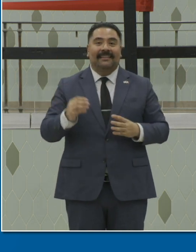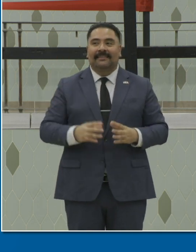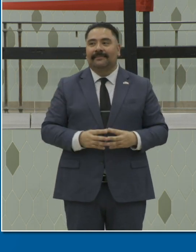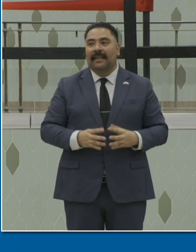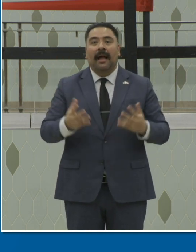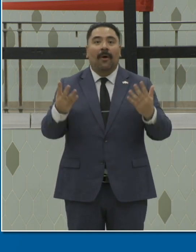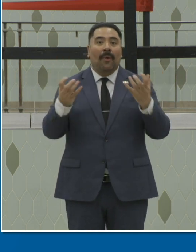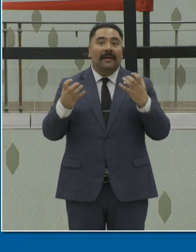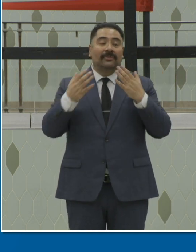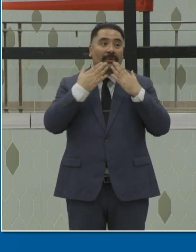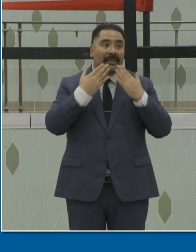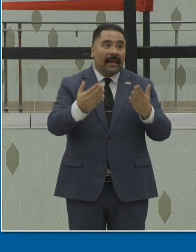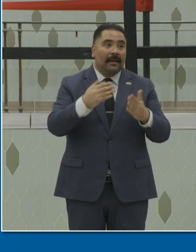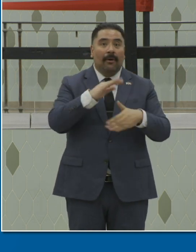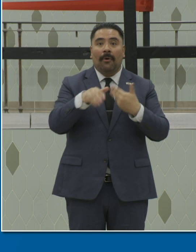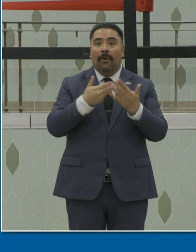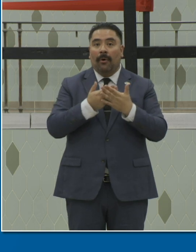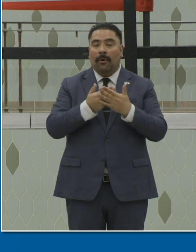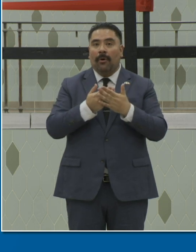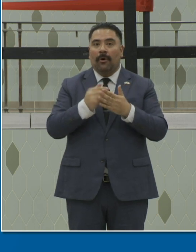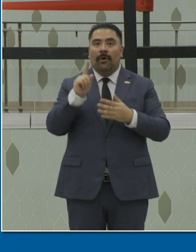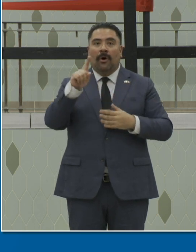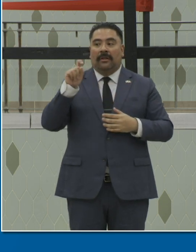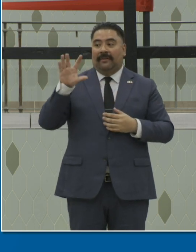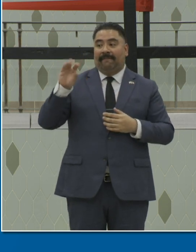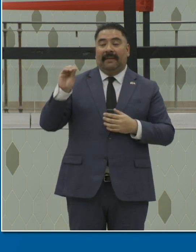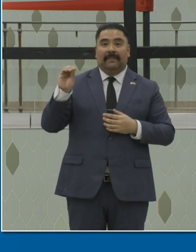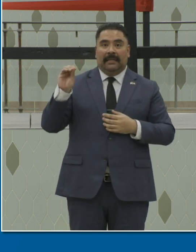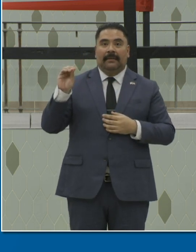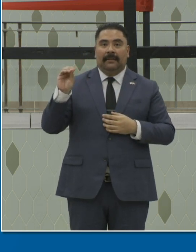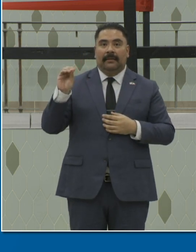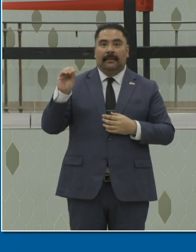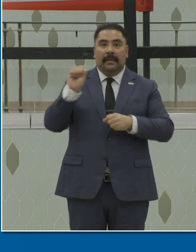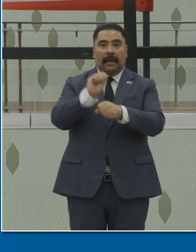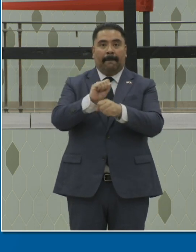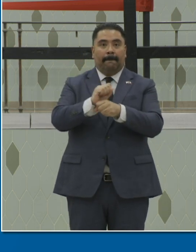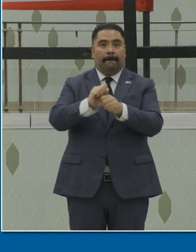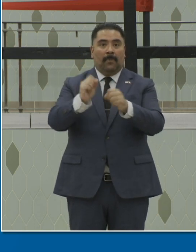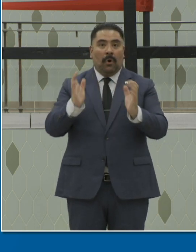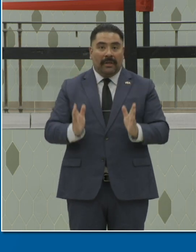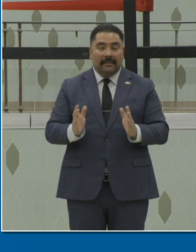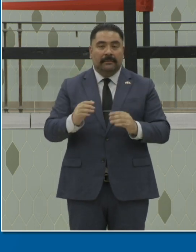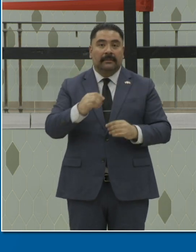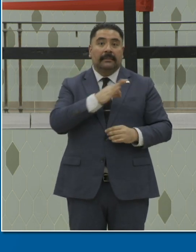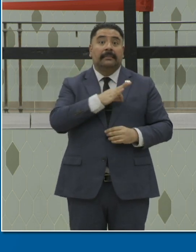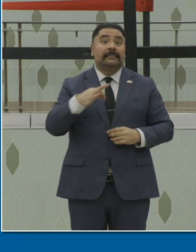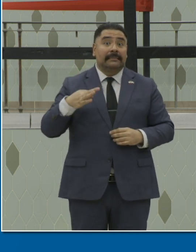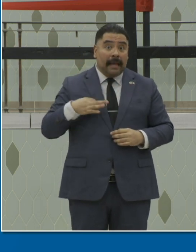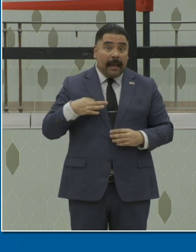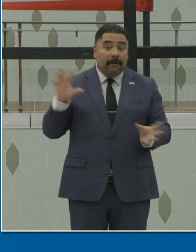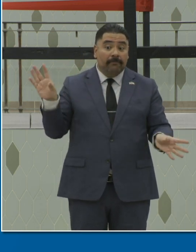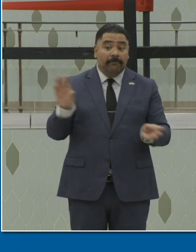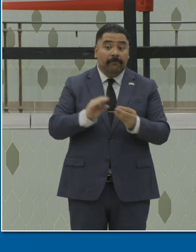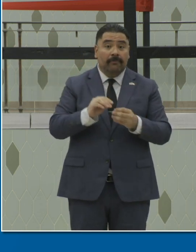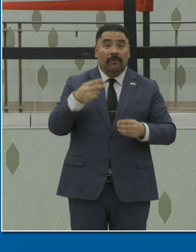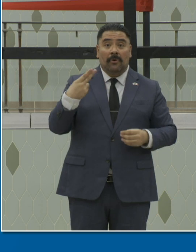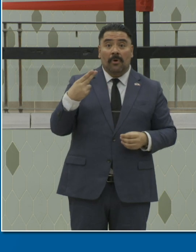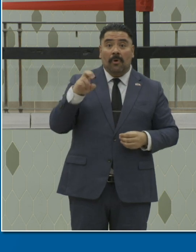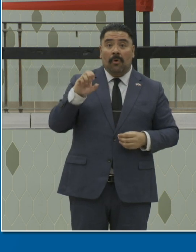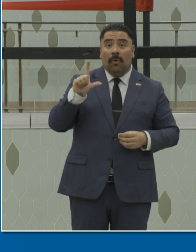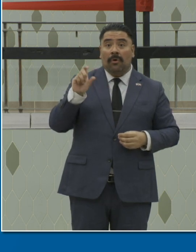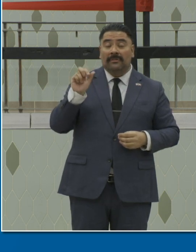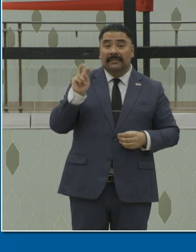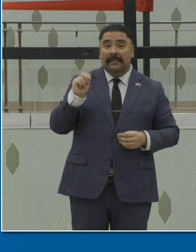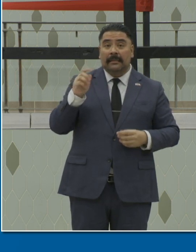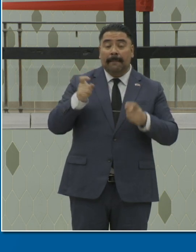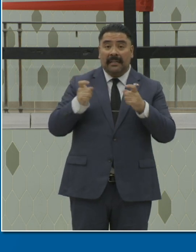And I just want to thank all 150 employees and staff people of Holston